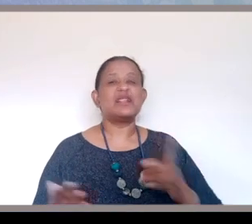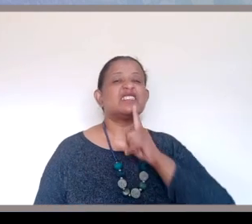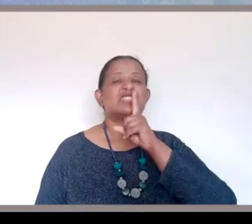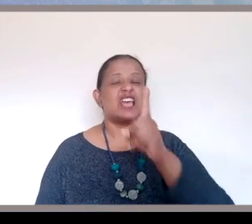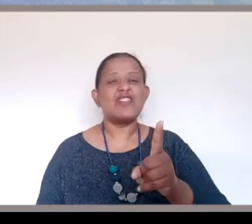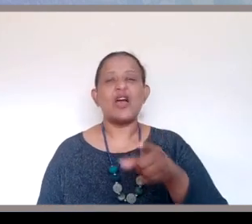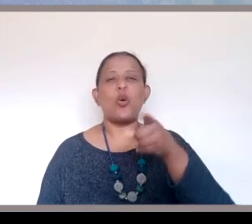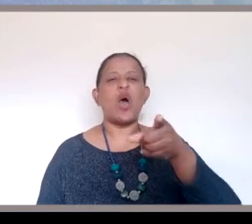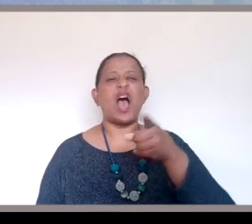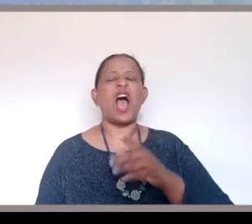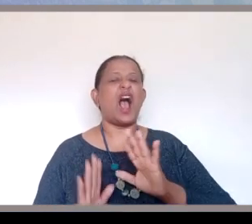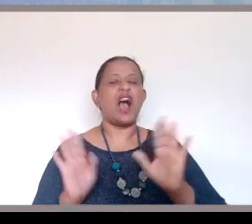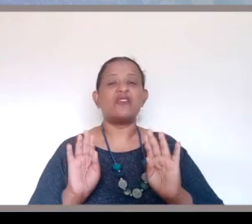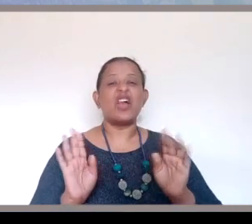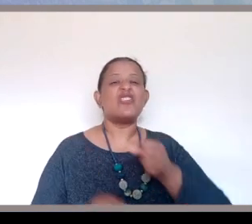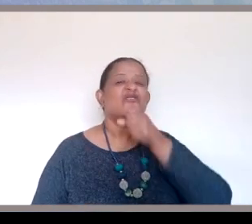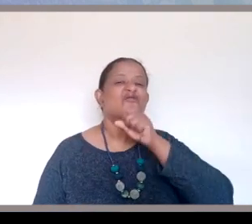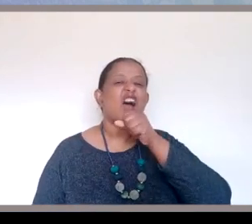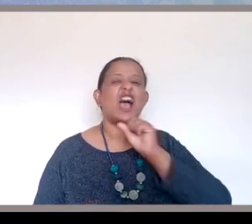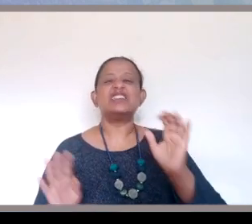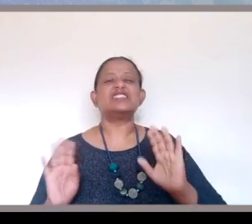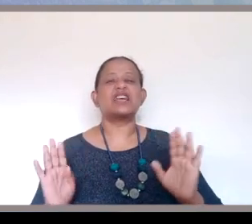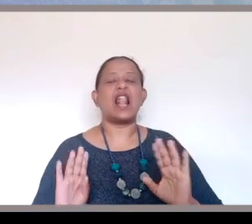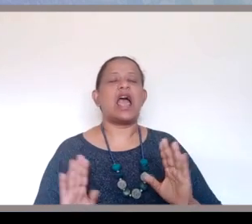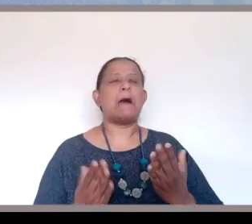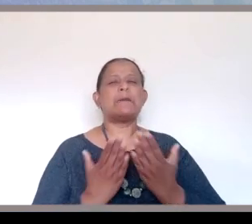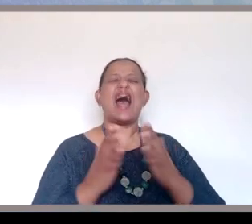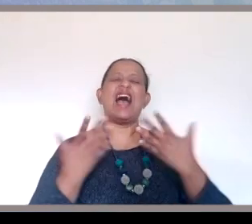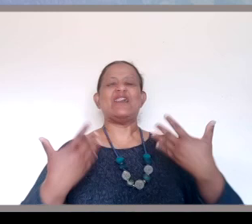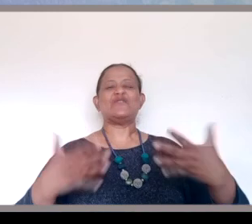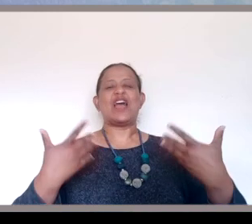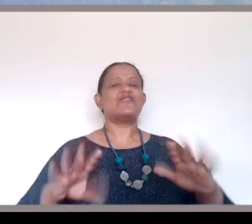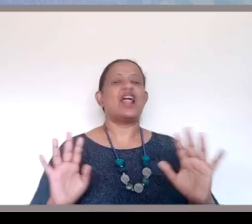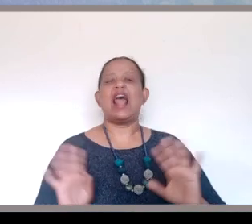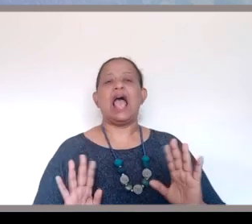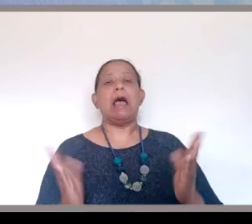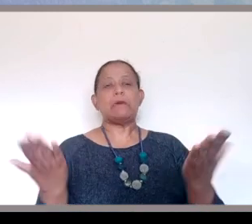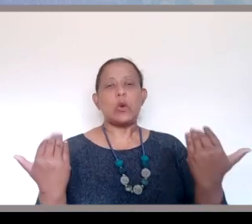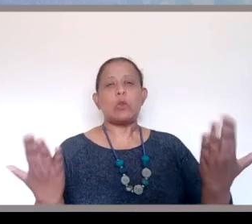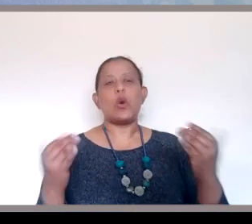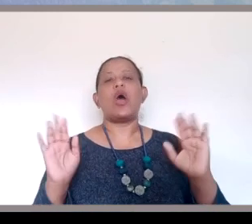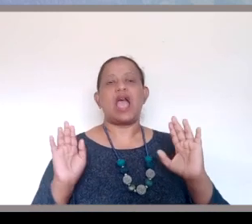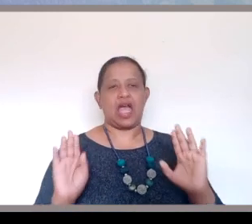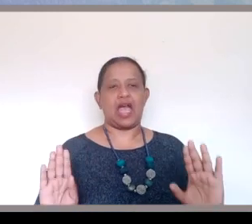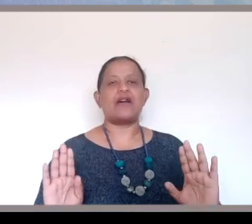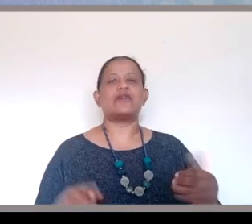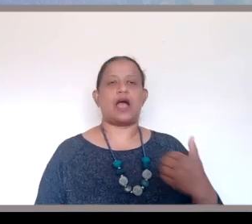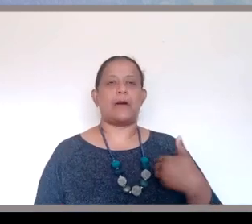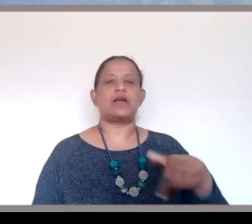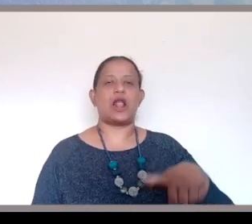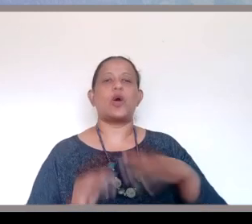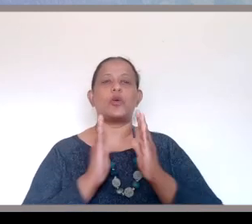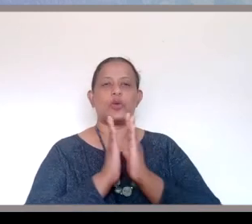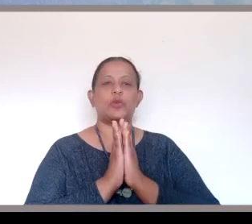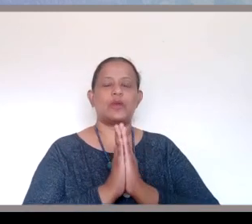So let's pray and ask God's blessing. Father, we come to you and we ask you, Lord, that you